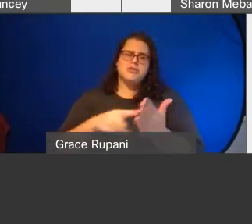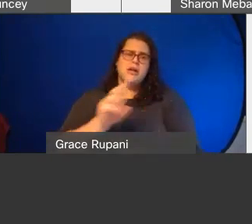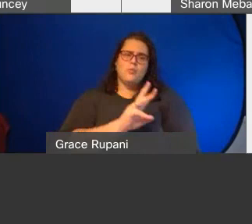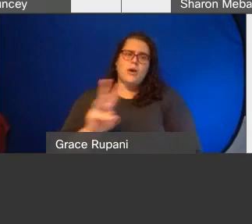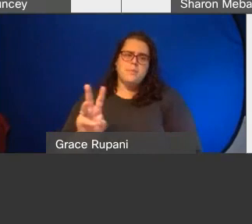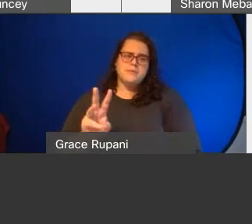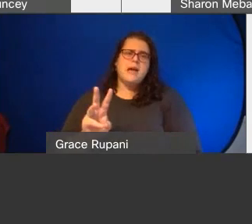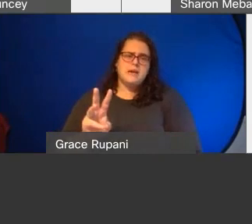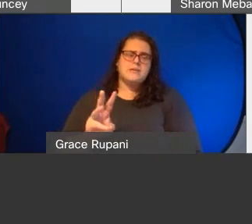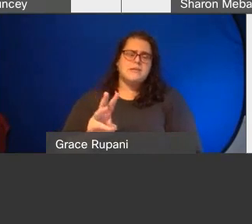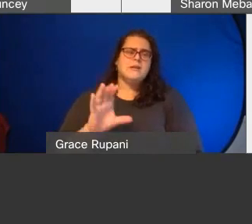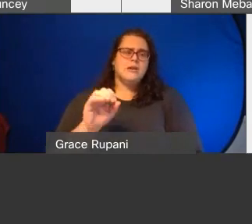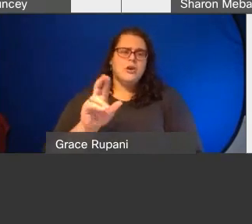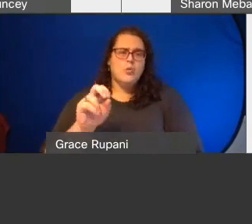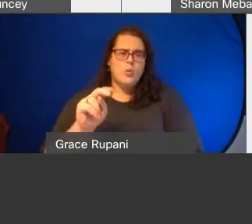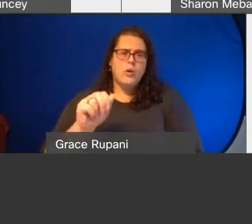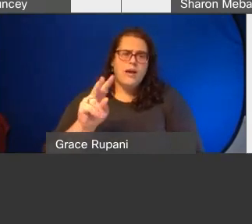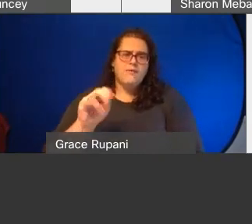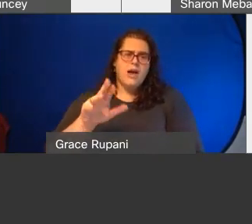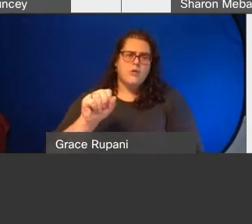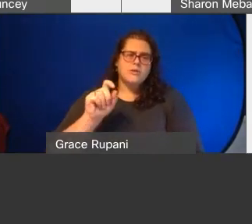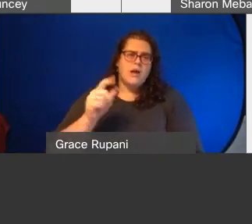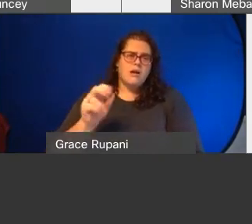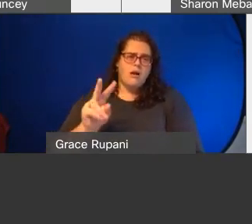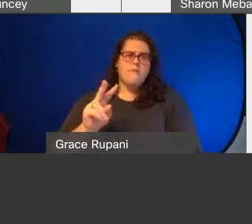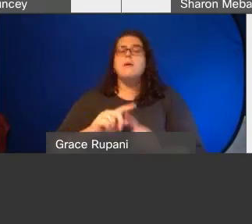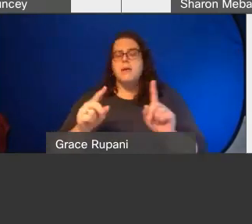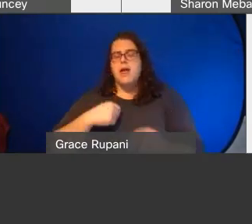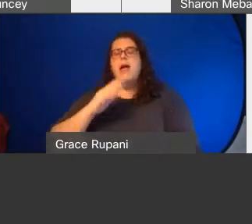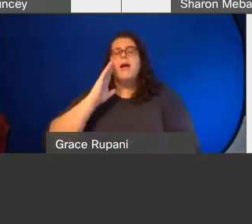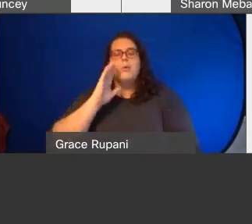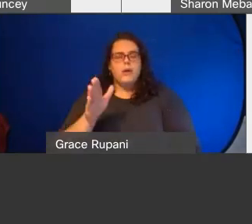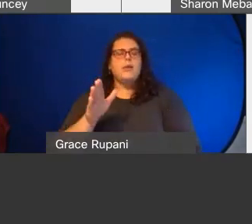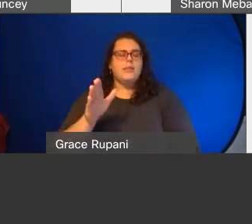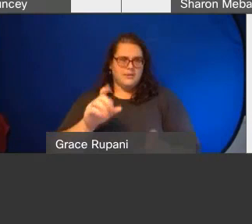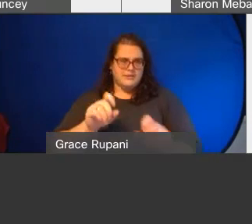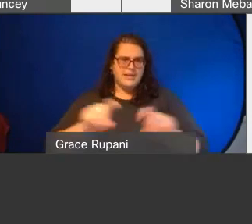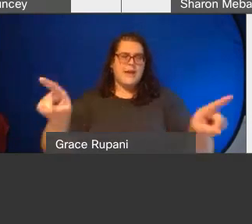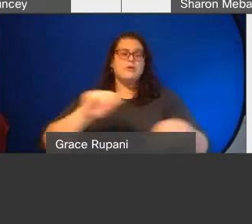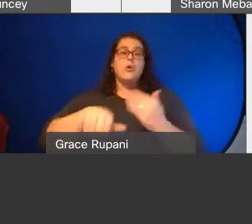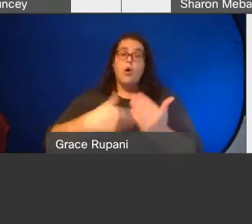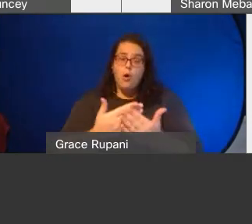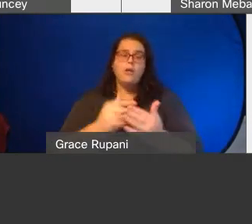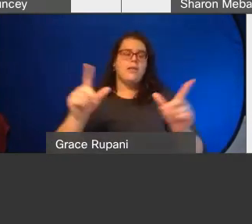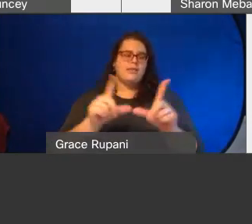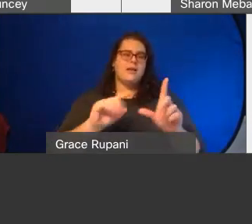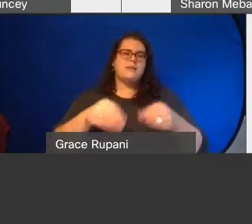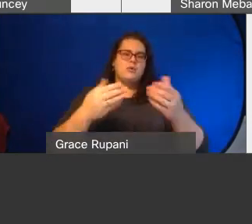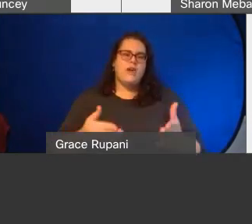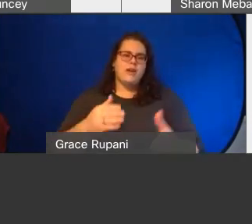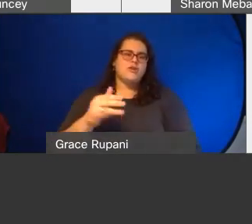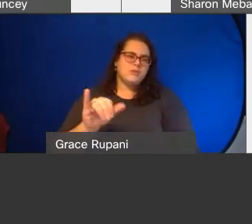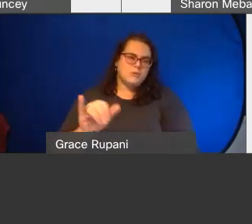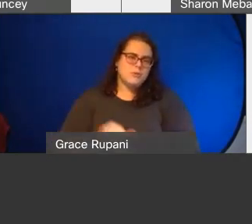coronavirus.gov, but I will also send it out to all of my licensed providers. Again, you